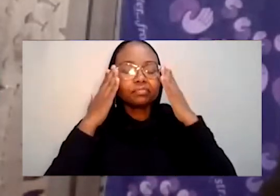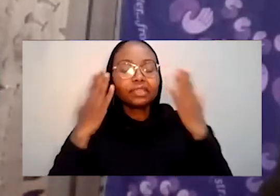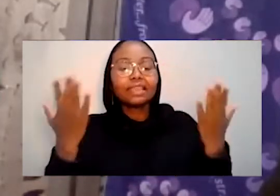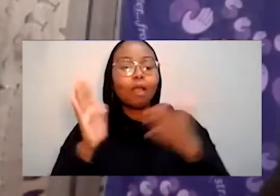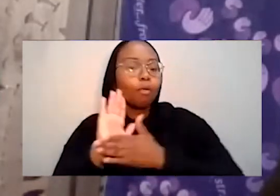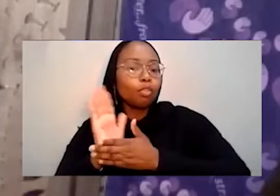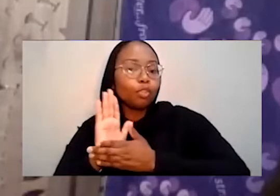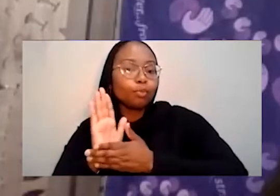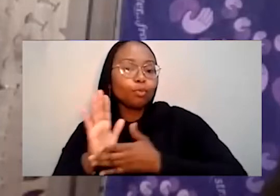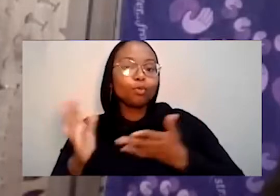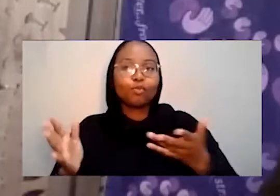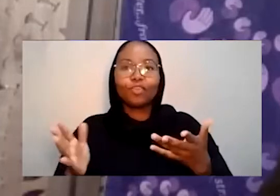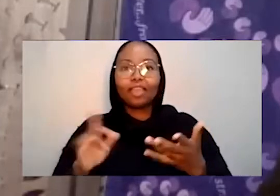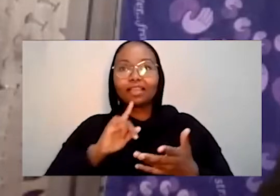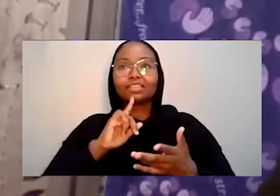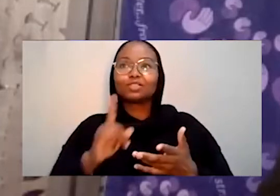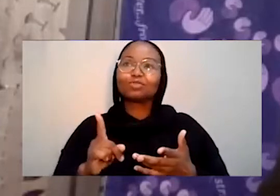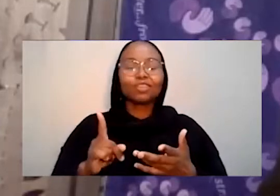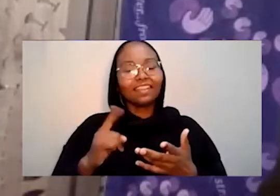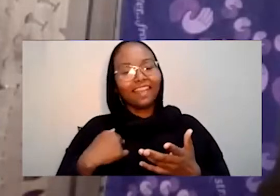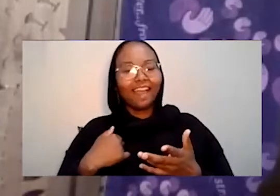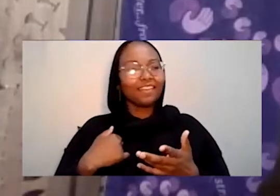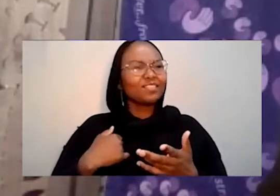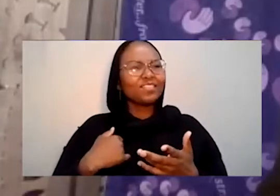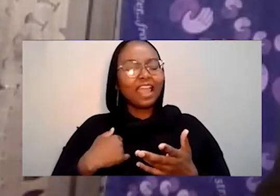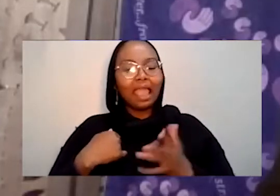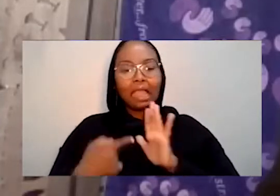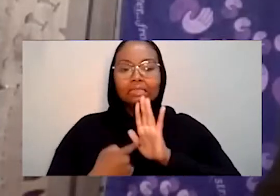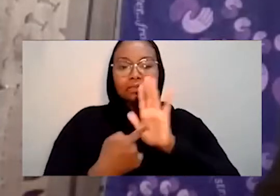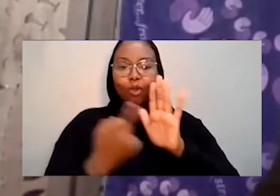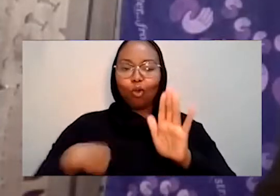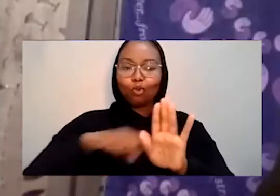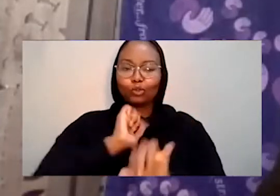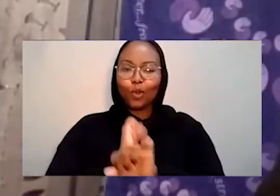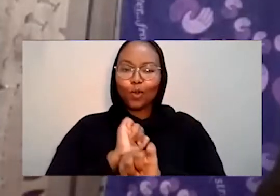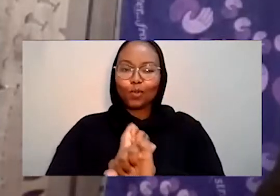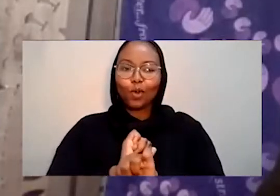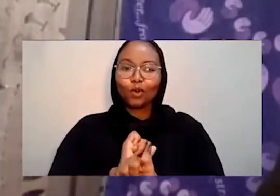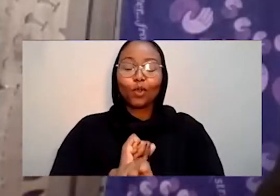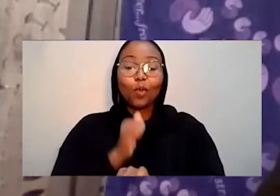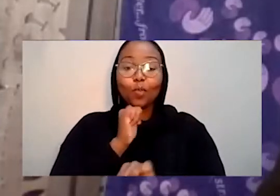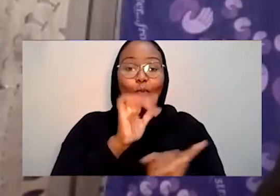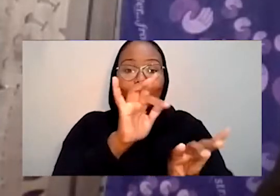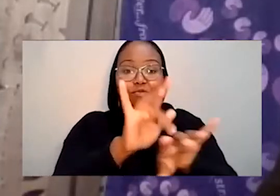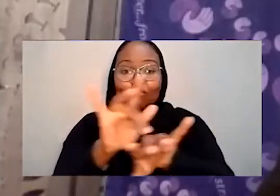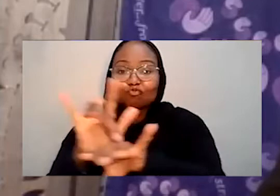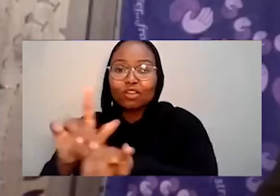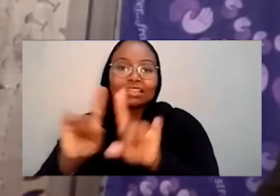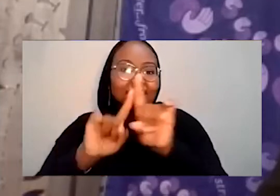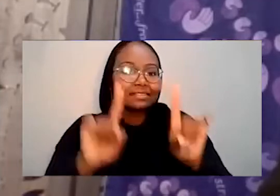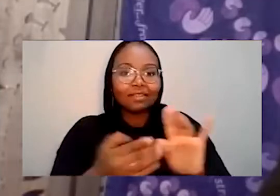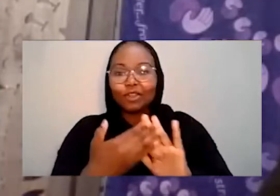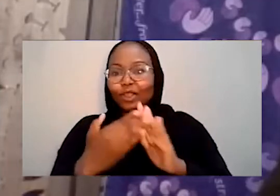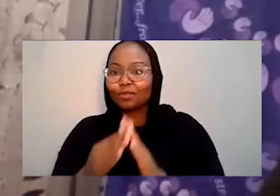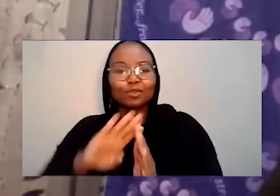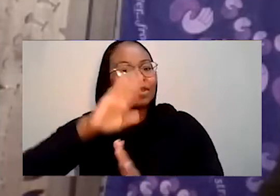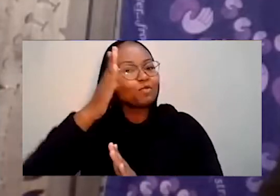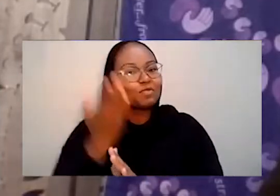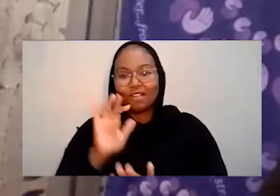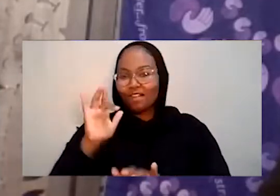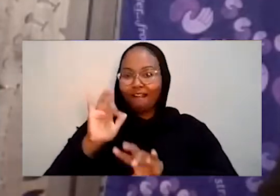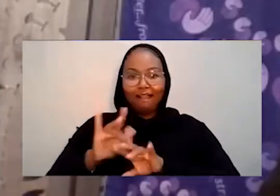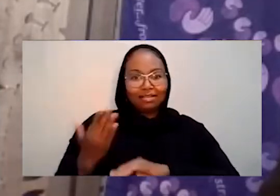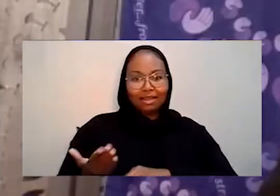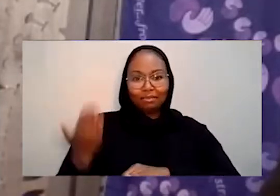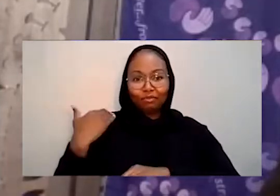has opened more doors for our work because we have reached communities we might never have been in contact with, interfaith